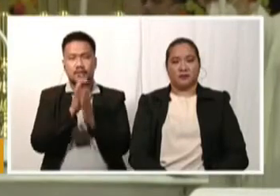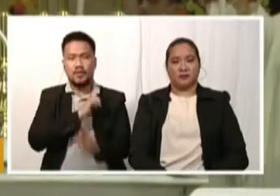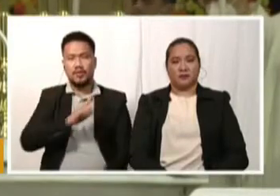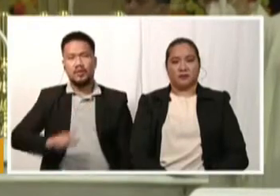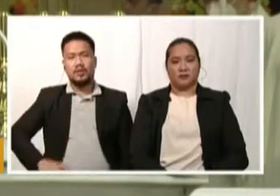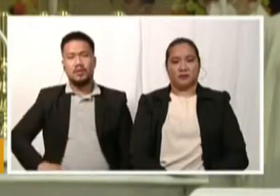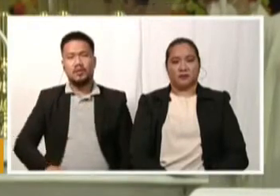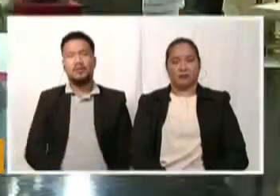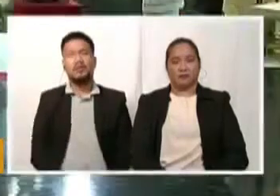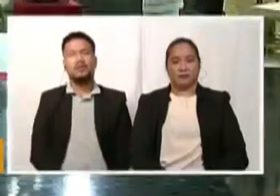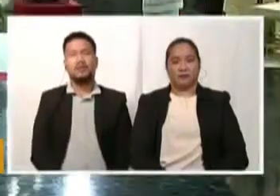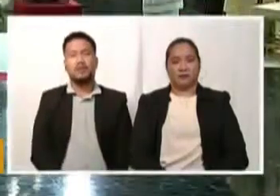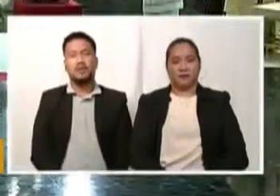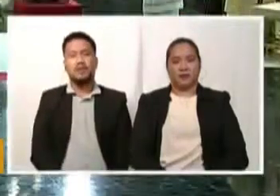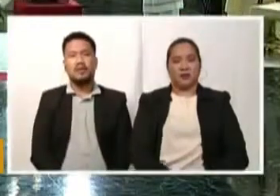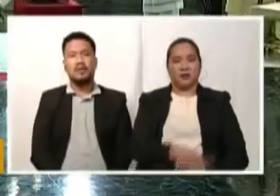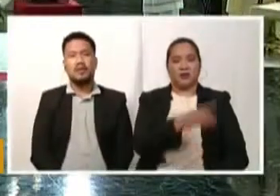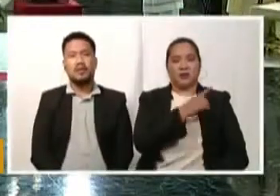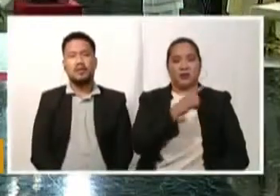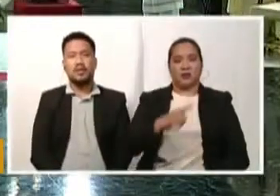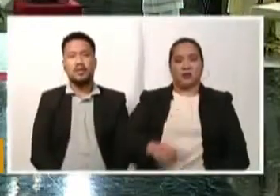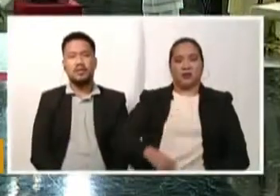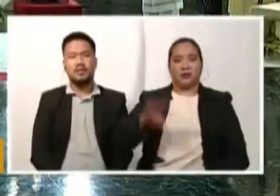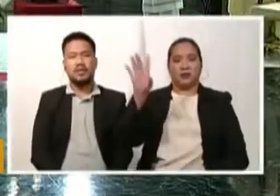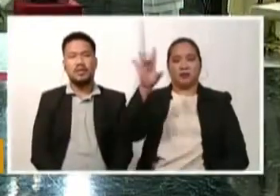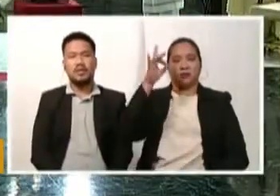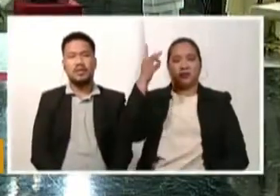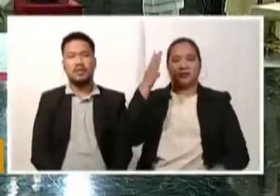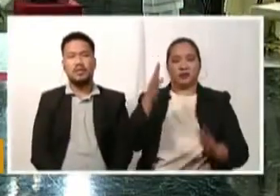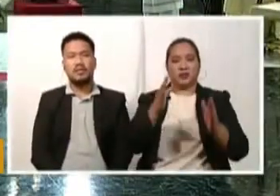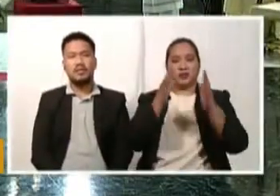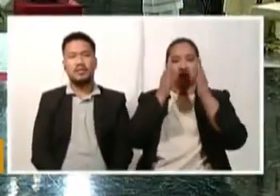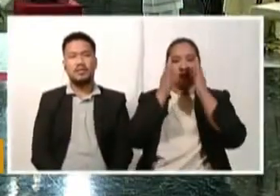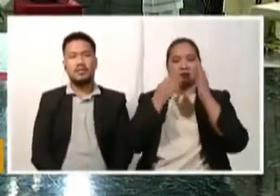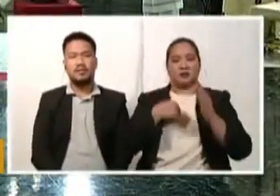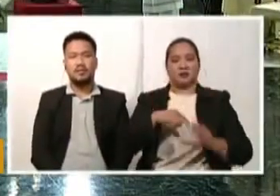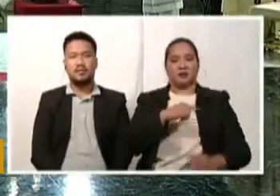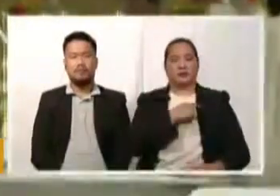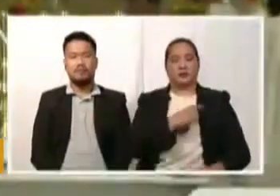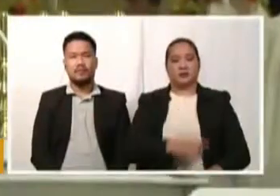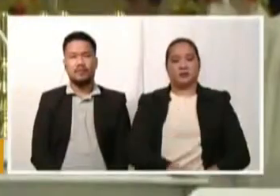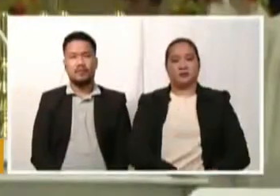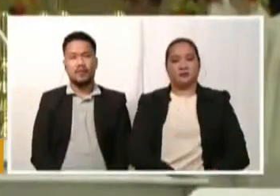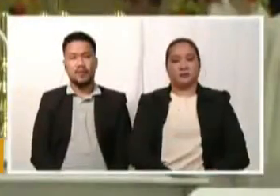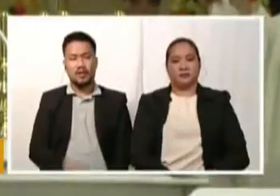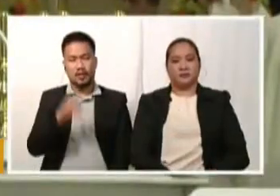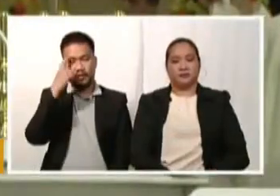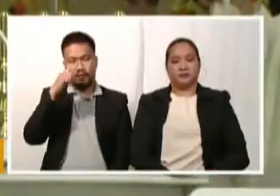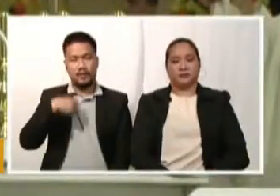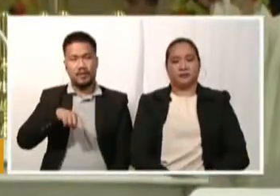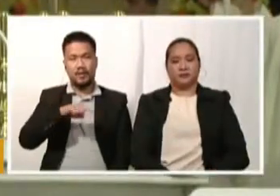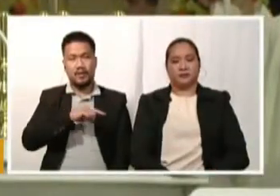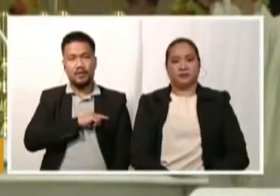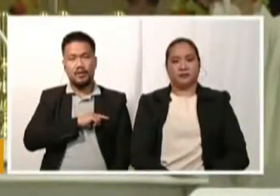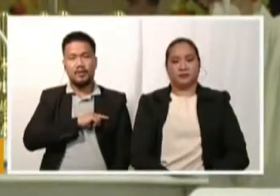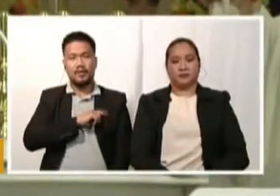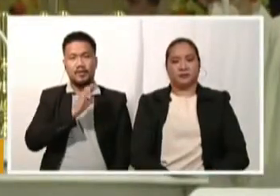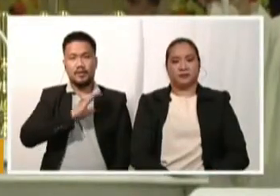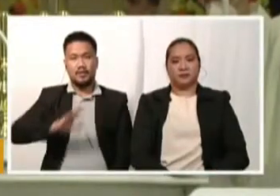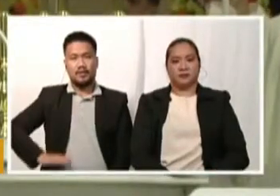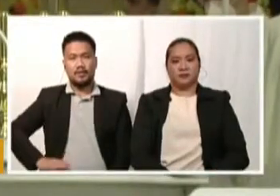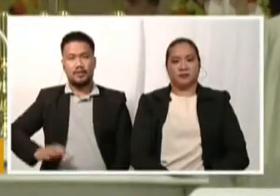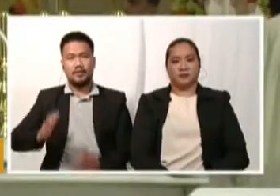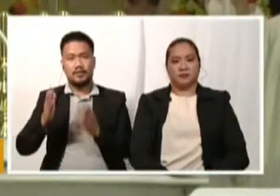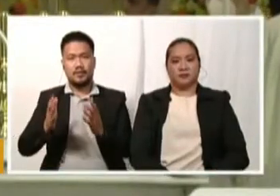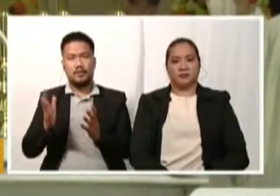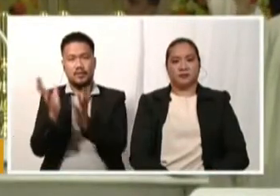Let us pray to the Lord. Lord, graciously hear us. For our Christian community, that it